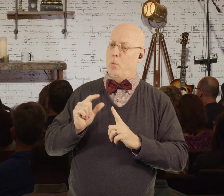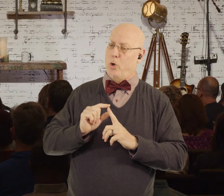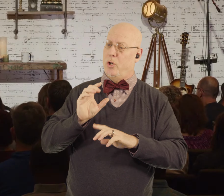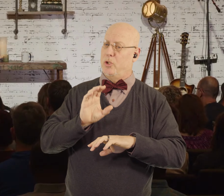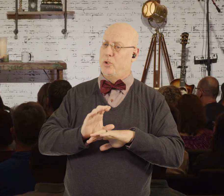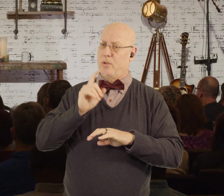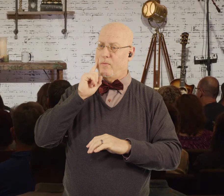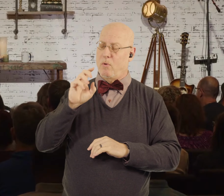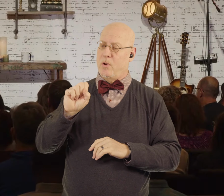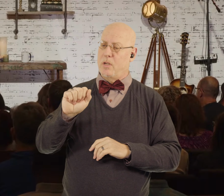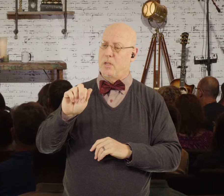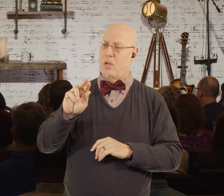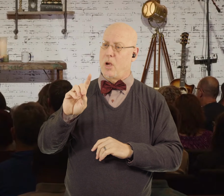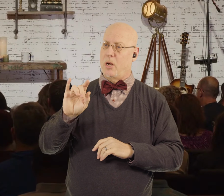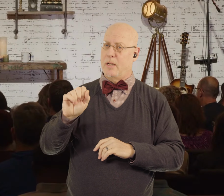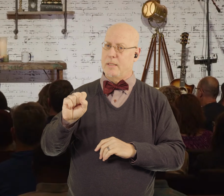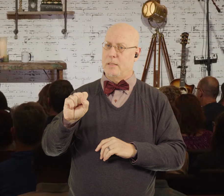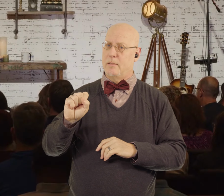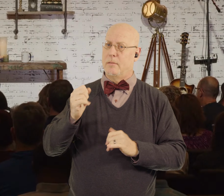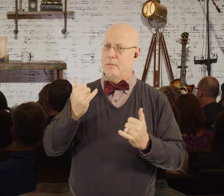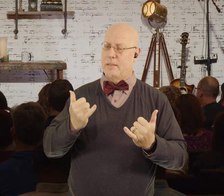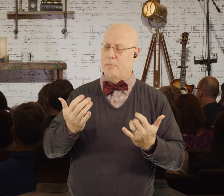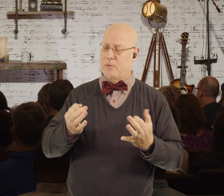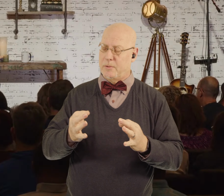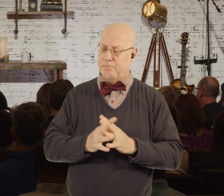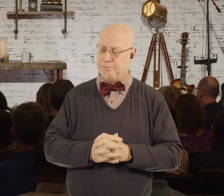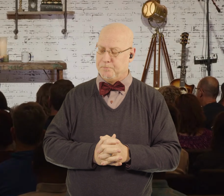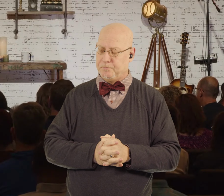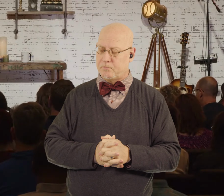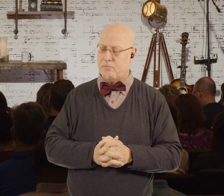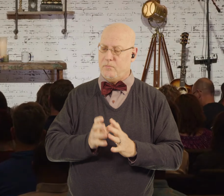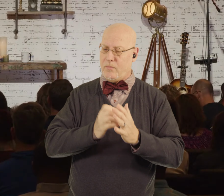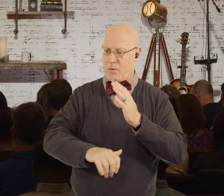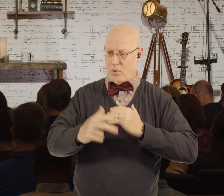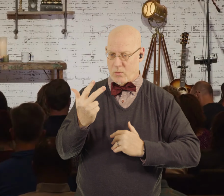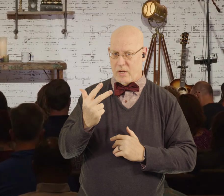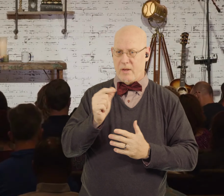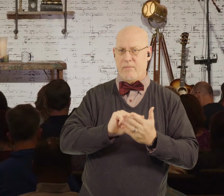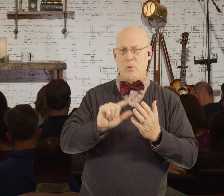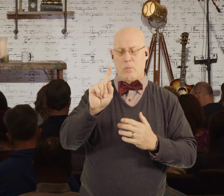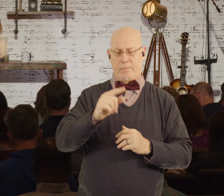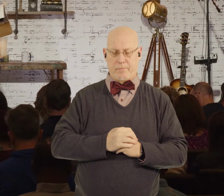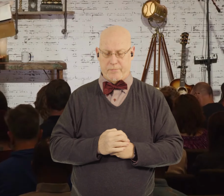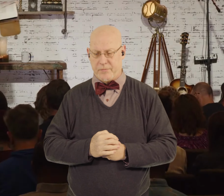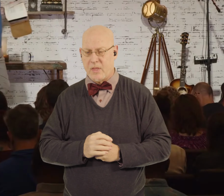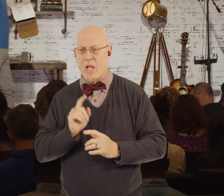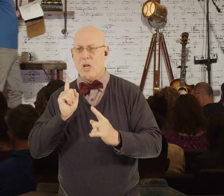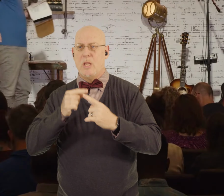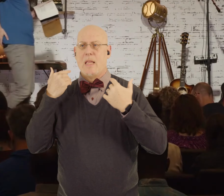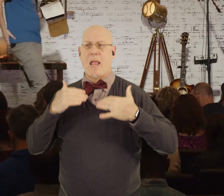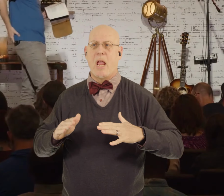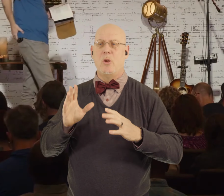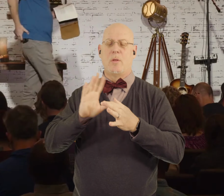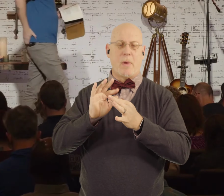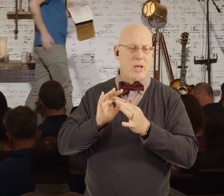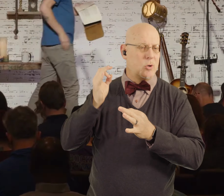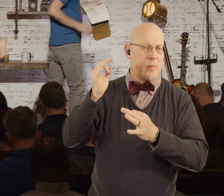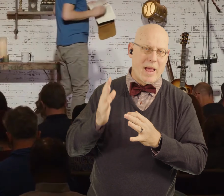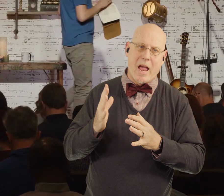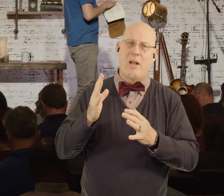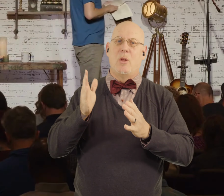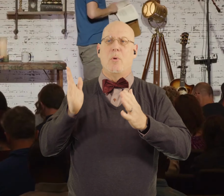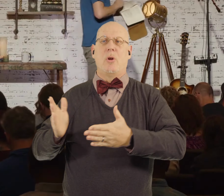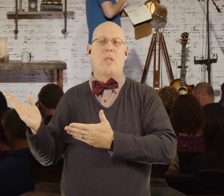word to the church at Sardis. And here it is. Chapter 3, verse 1. And